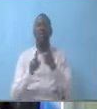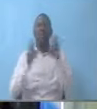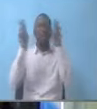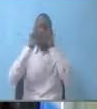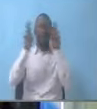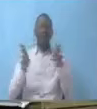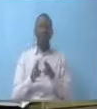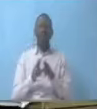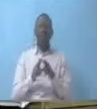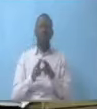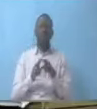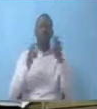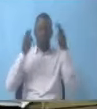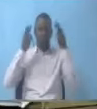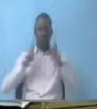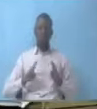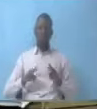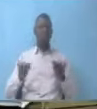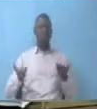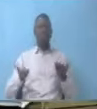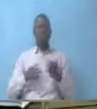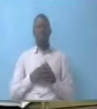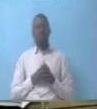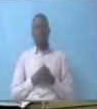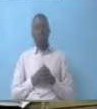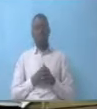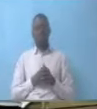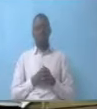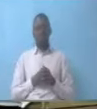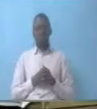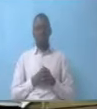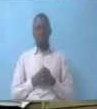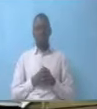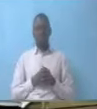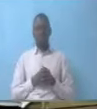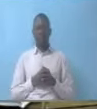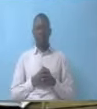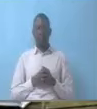But not as bad as what is found in the